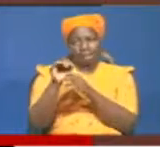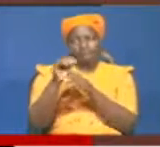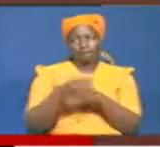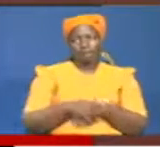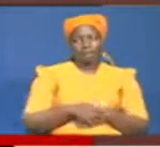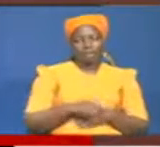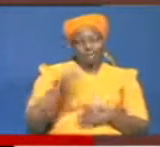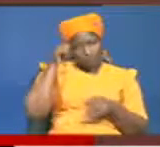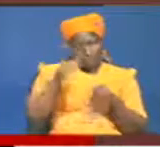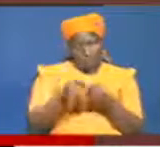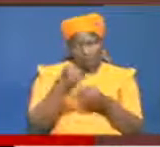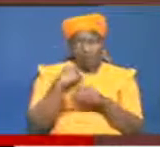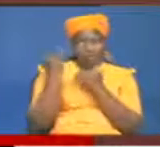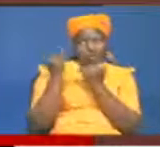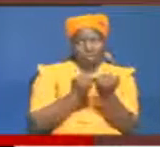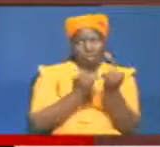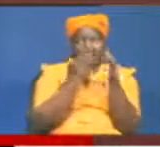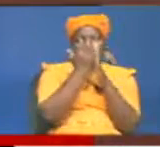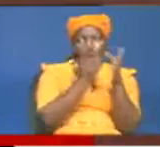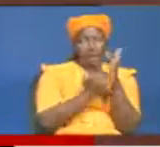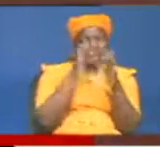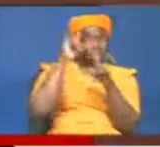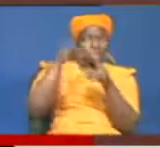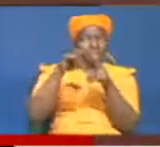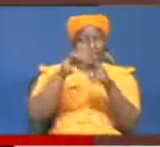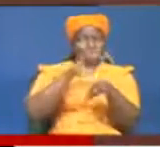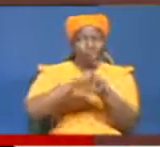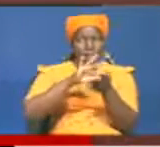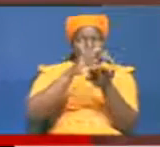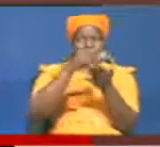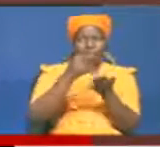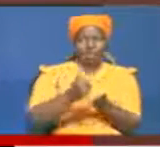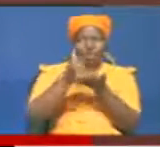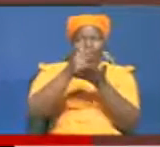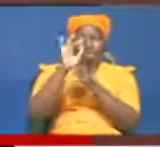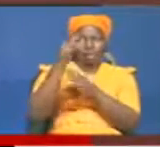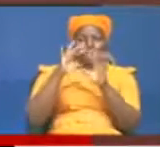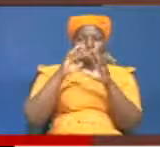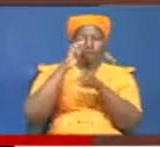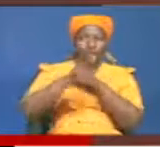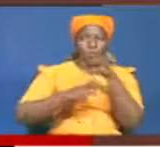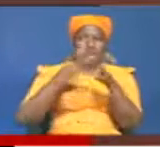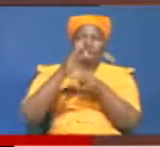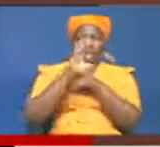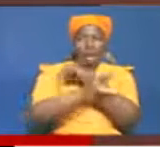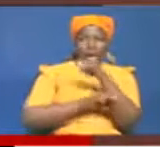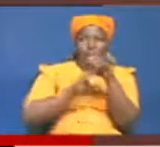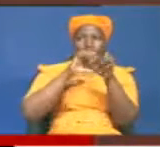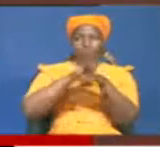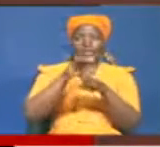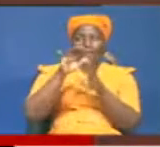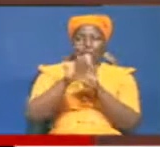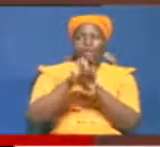program, whose main aim was to find a way of getting funds to help third world countries, in quotes, find a way in which they would actually cope